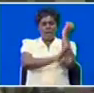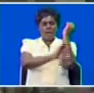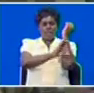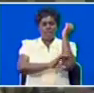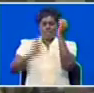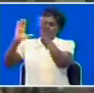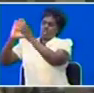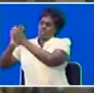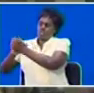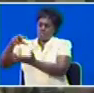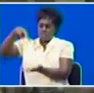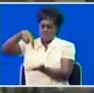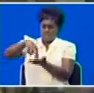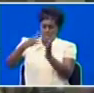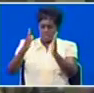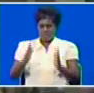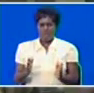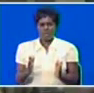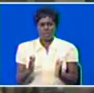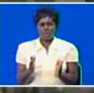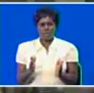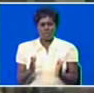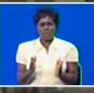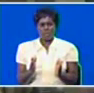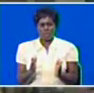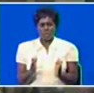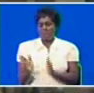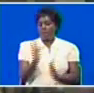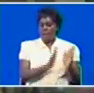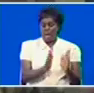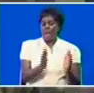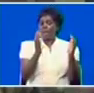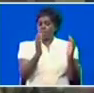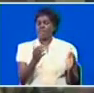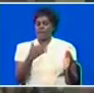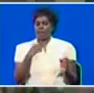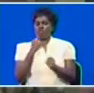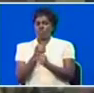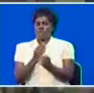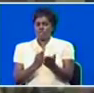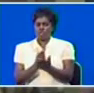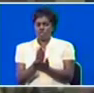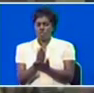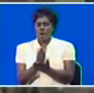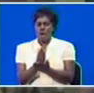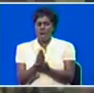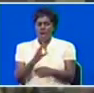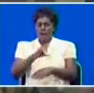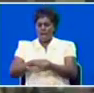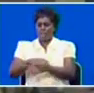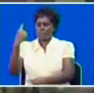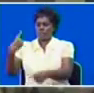Jubilee aspirants from the Rift have embarked on a rigorous strategy to ensure that they emerge victors on the 8th of